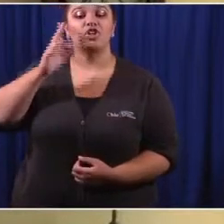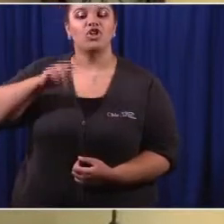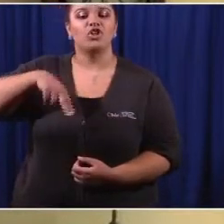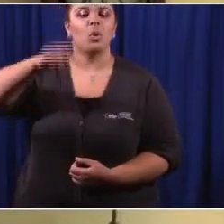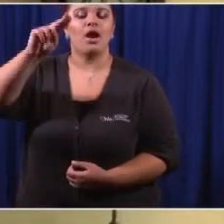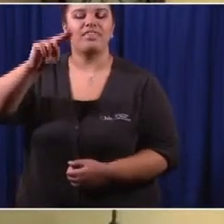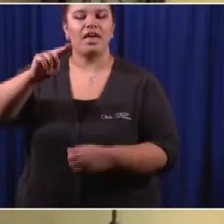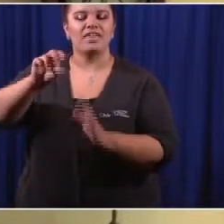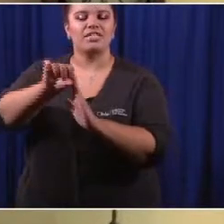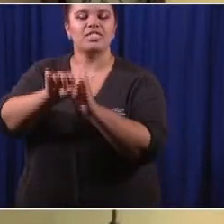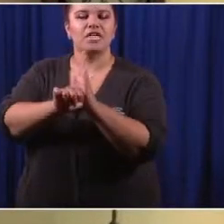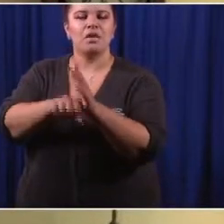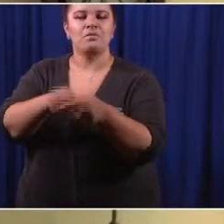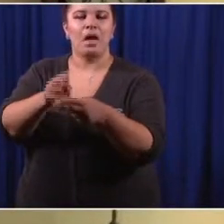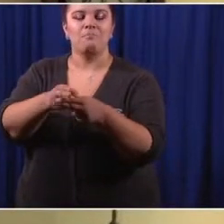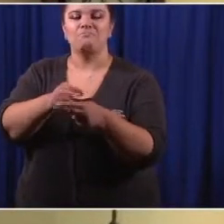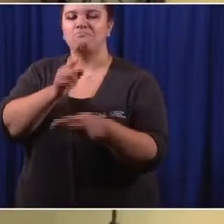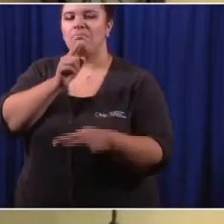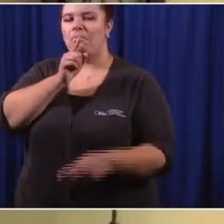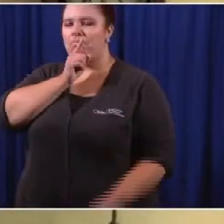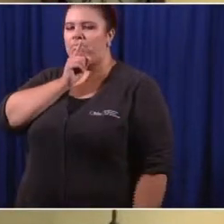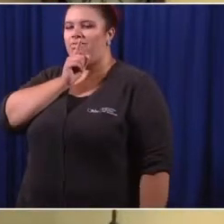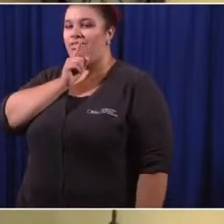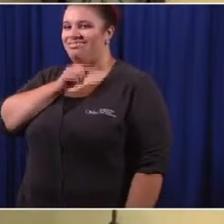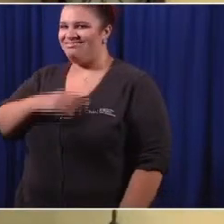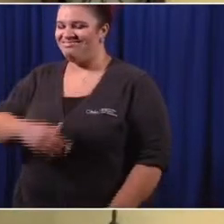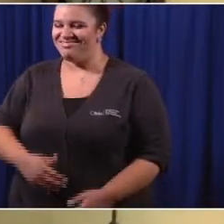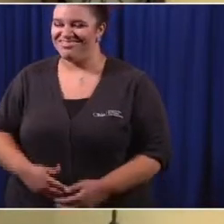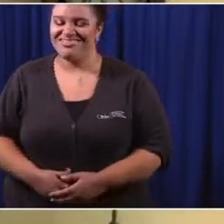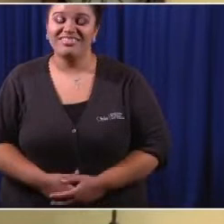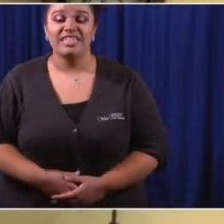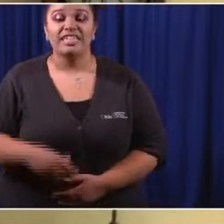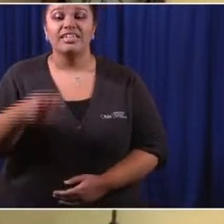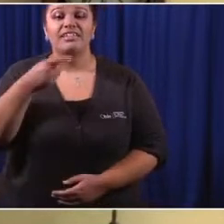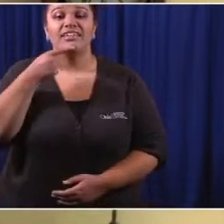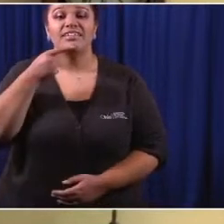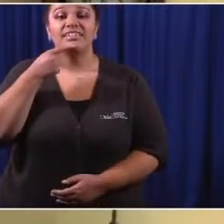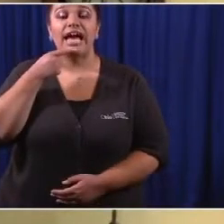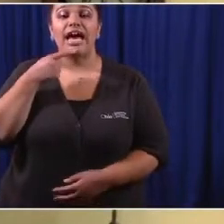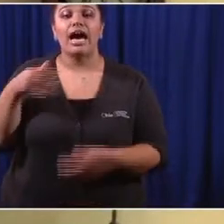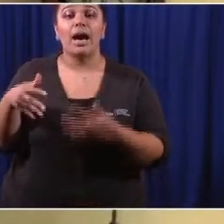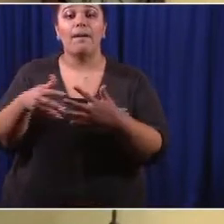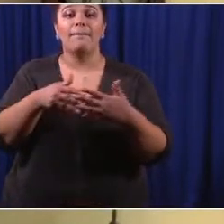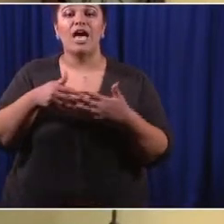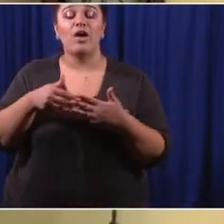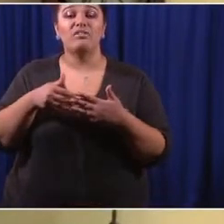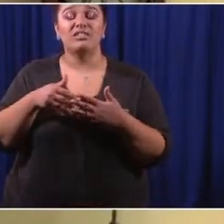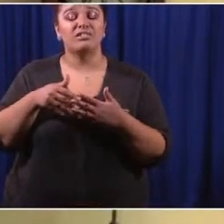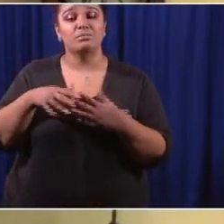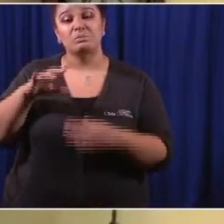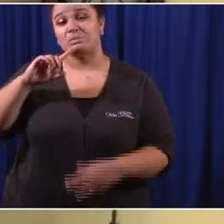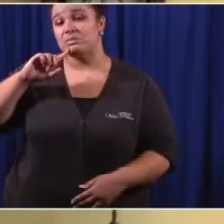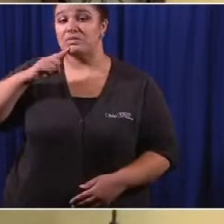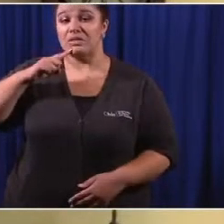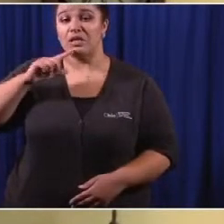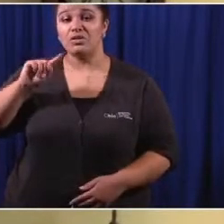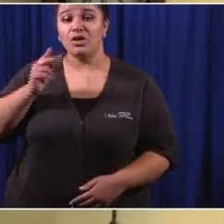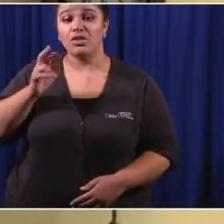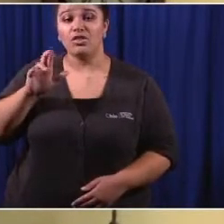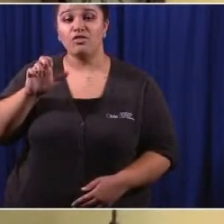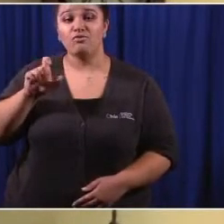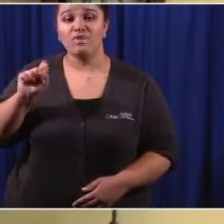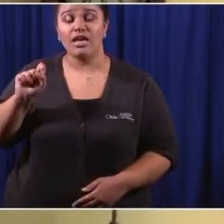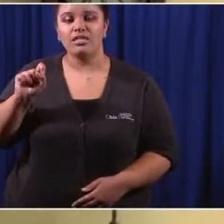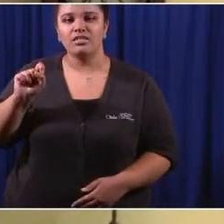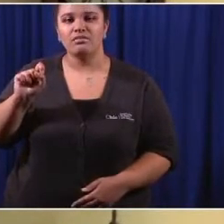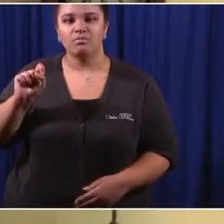name, said today during a press conference that the greatest threat to America is actually the disinformation that President Trump has given